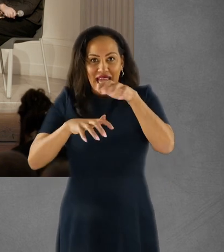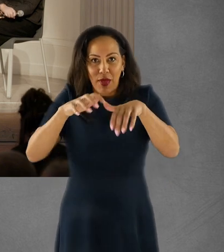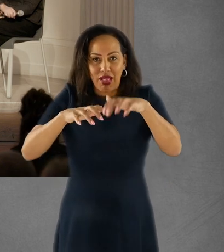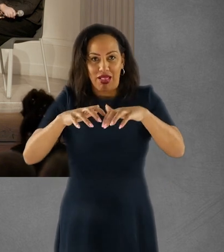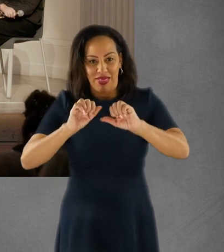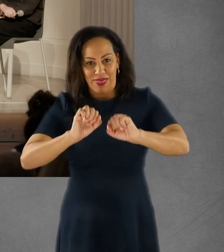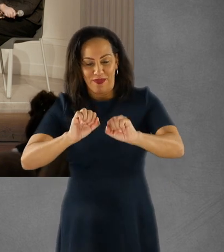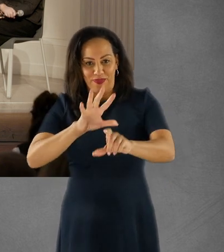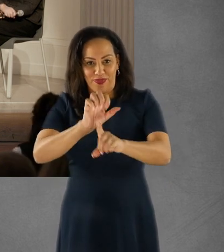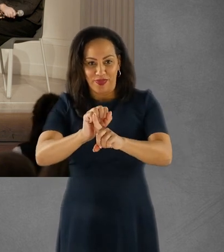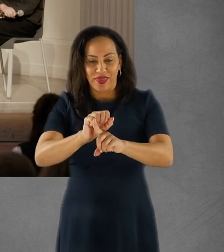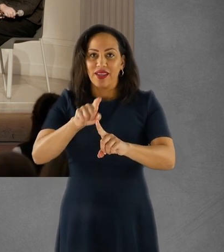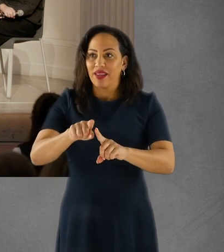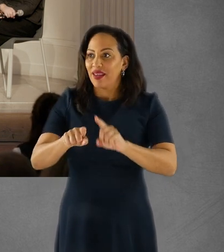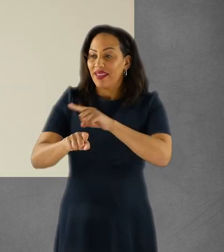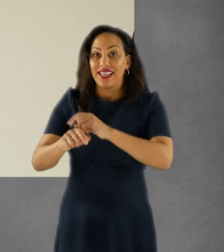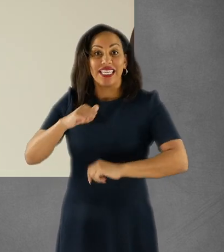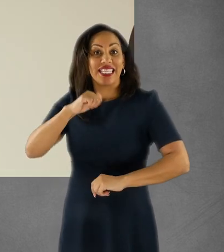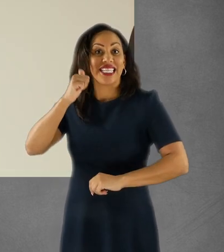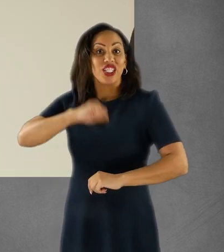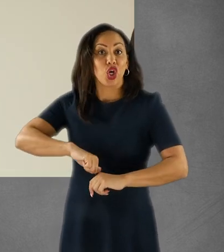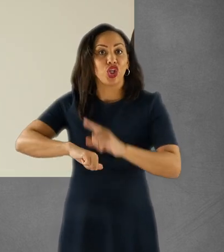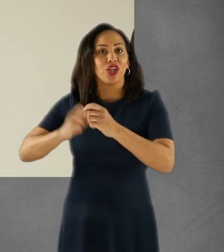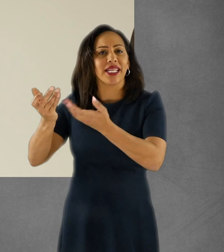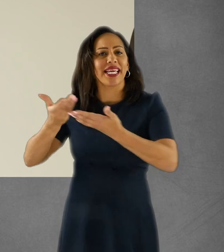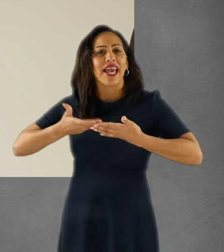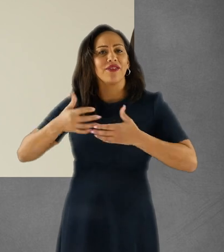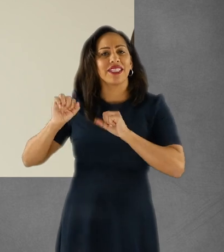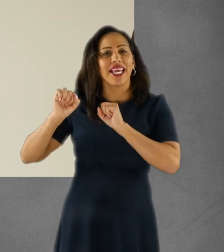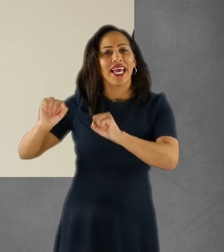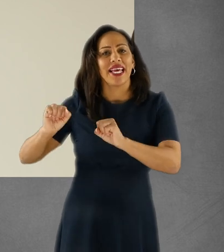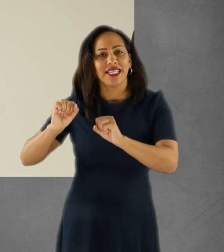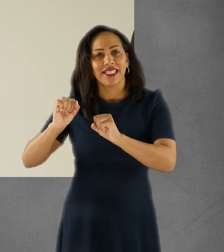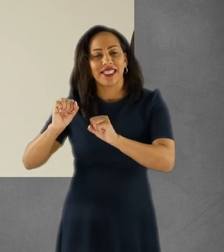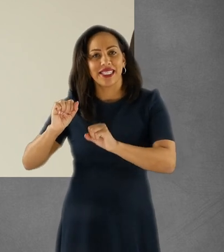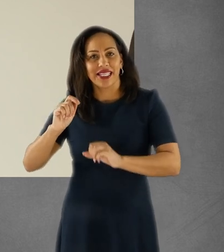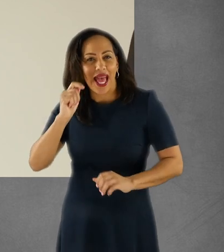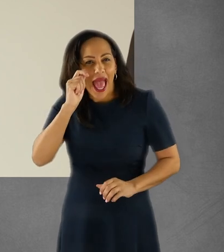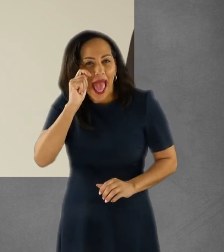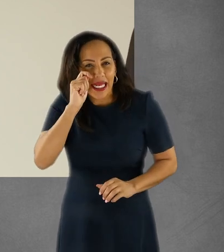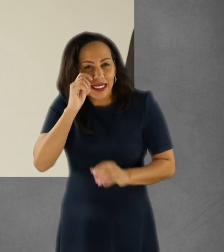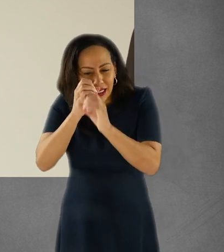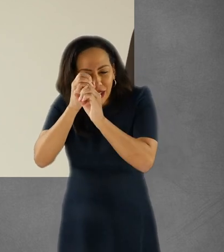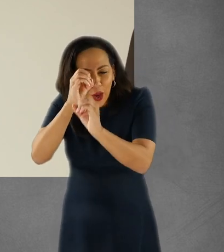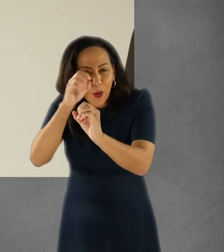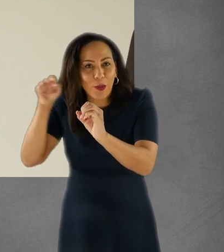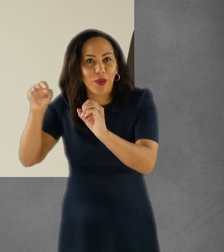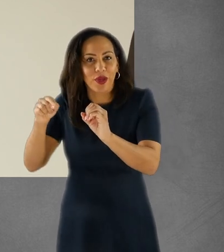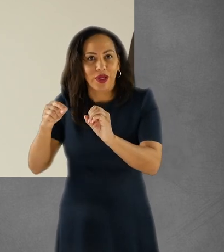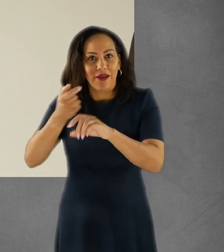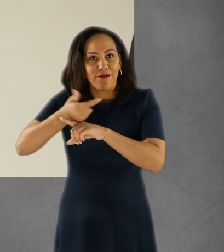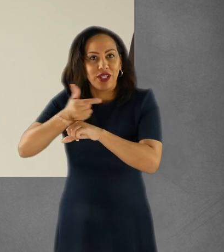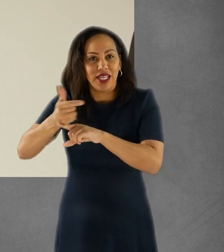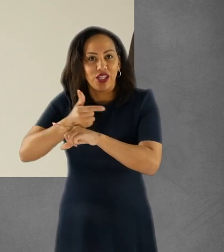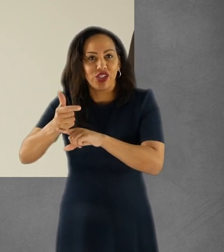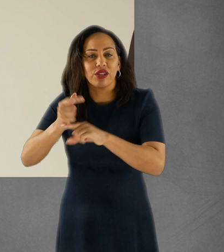getting this incredibly generous surgeon to give us a bit of his endoscopic footage. Was also, you know, we're